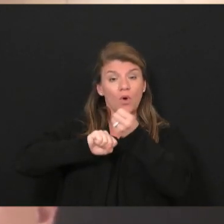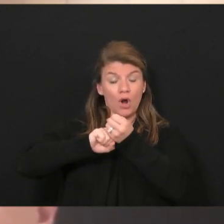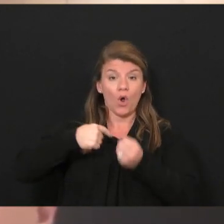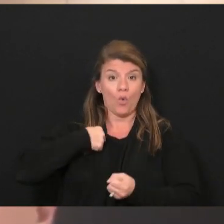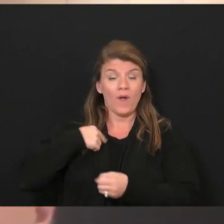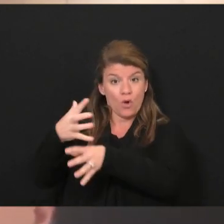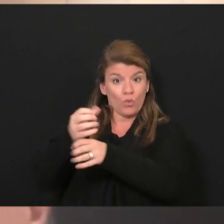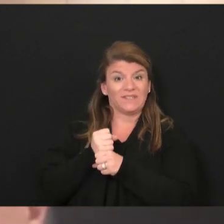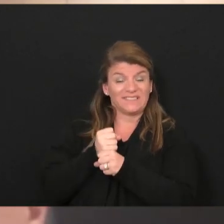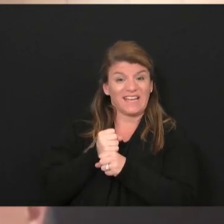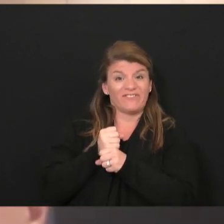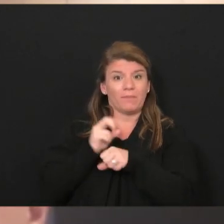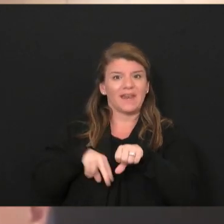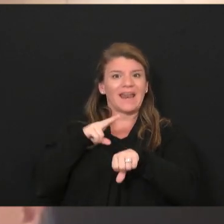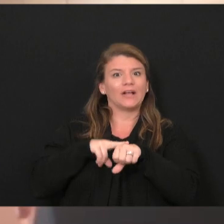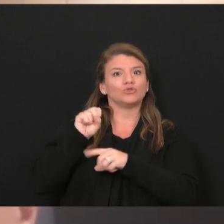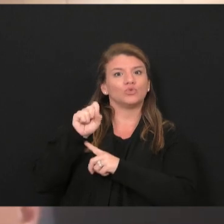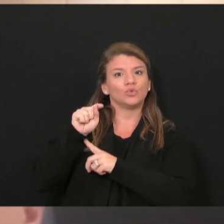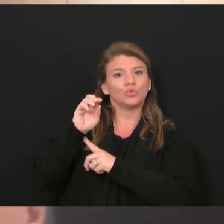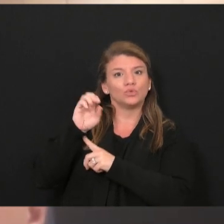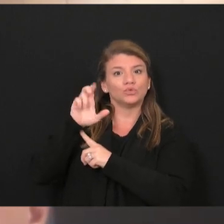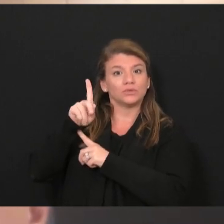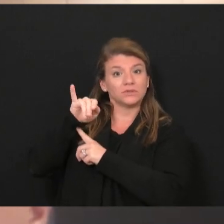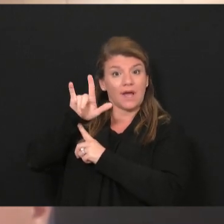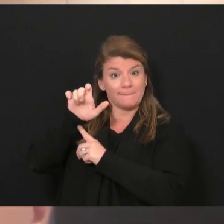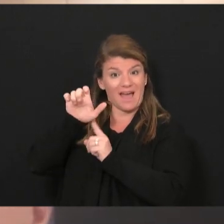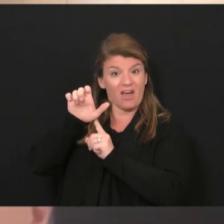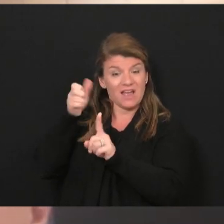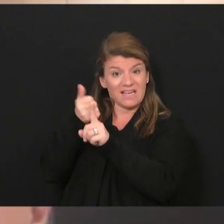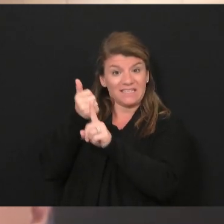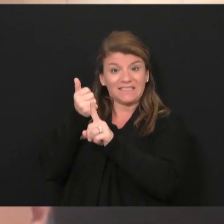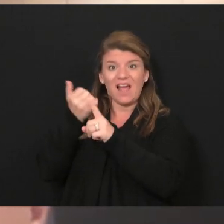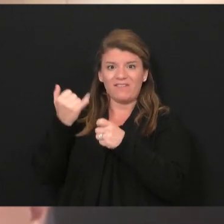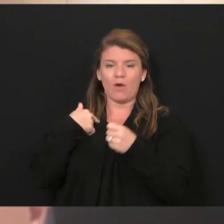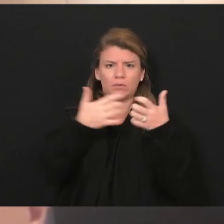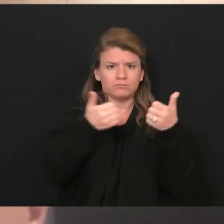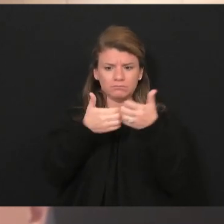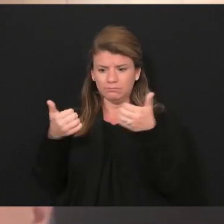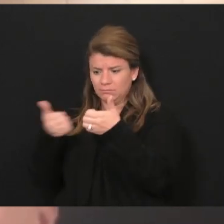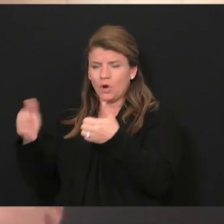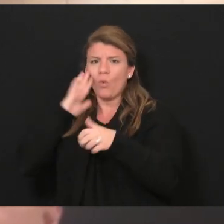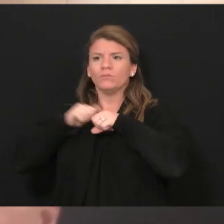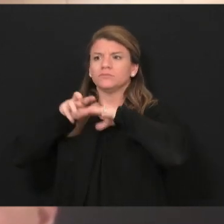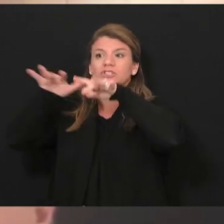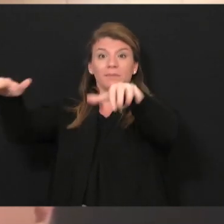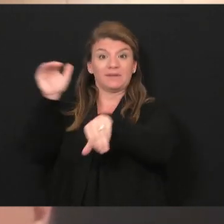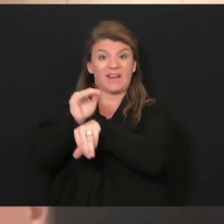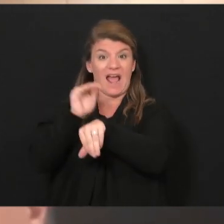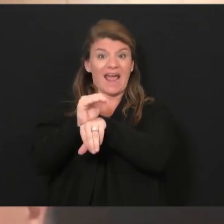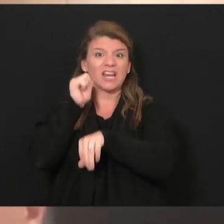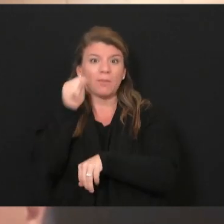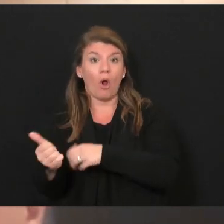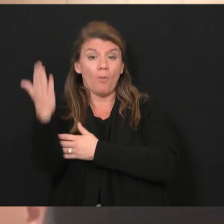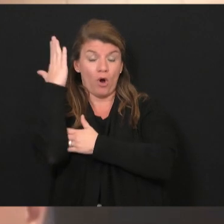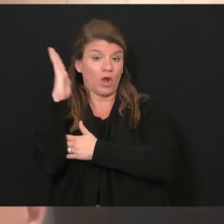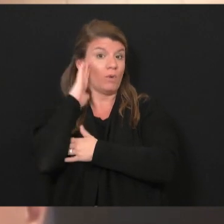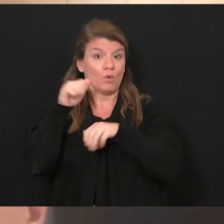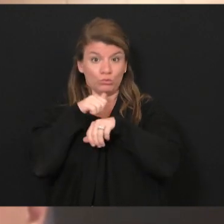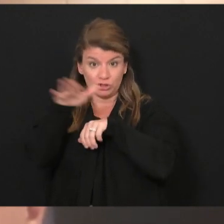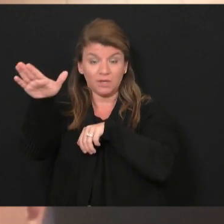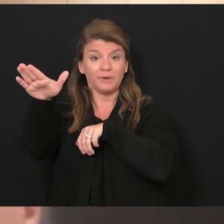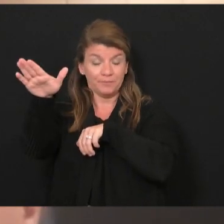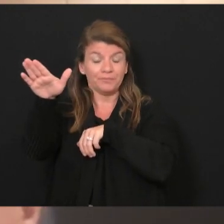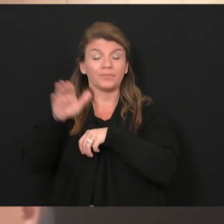national stockpile that is being broken down and will be distributed tonight and in the morning. In